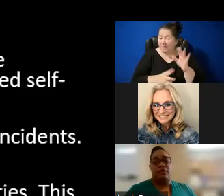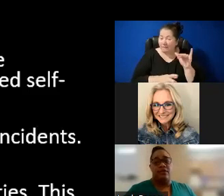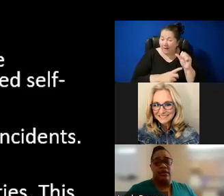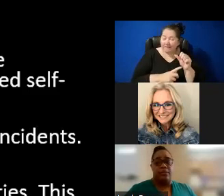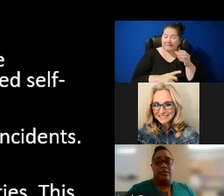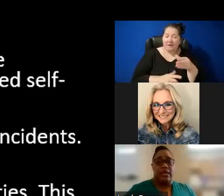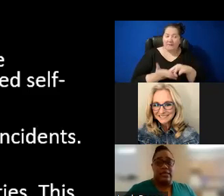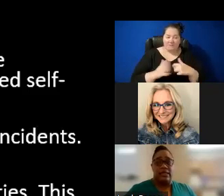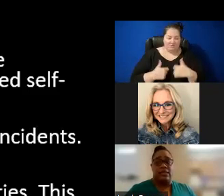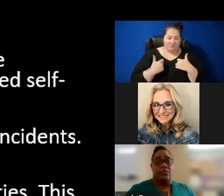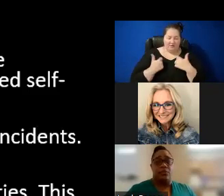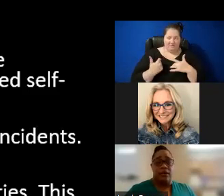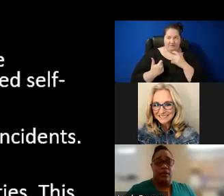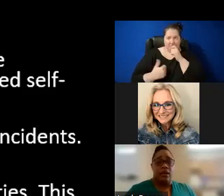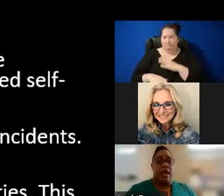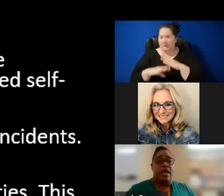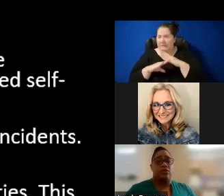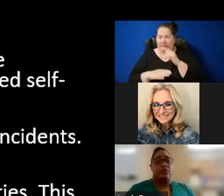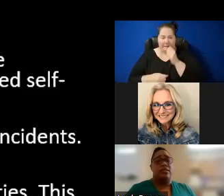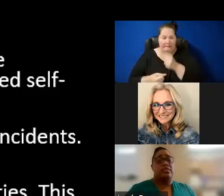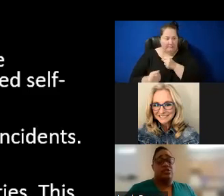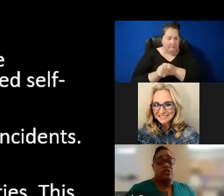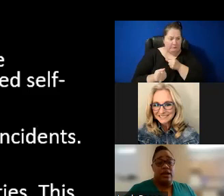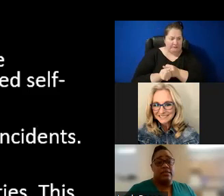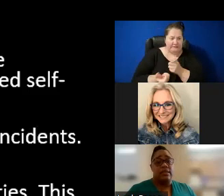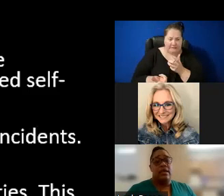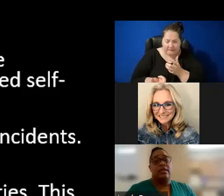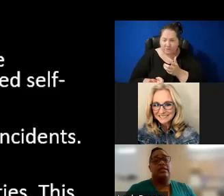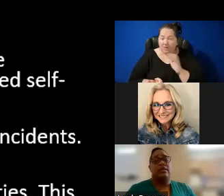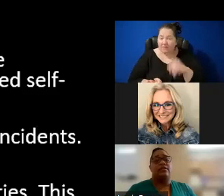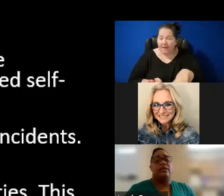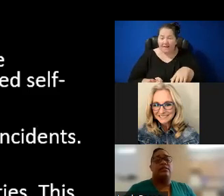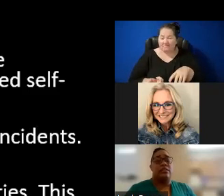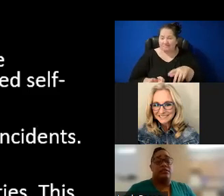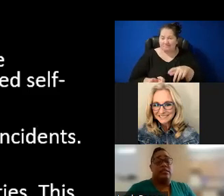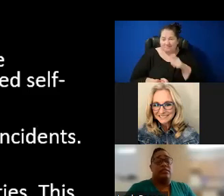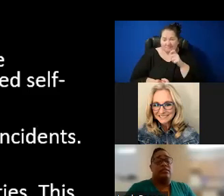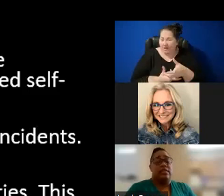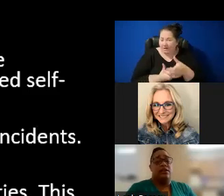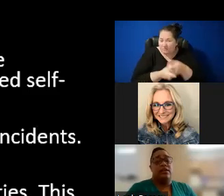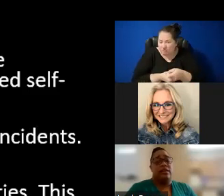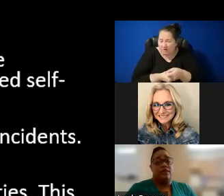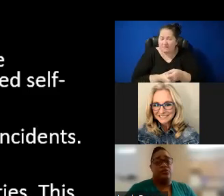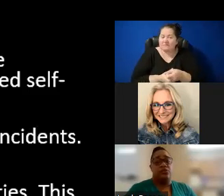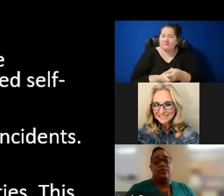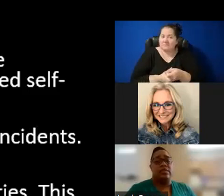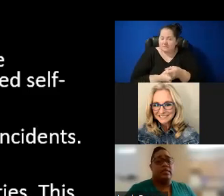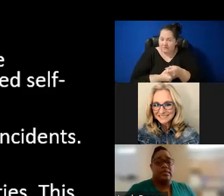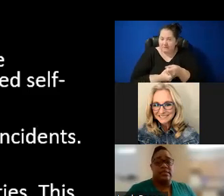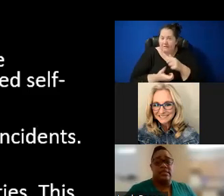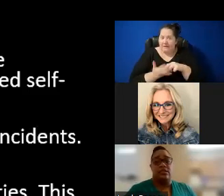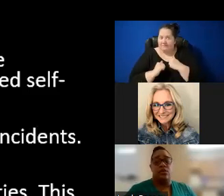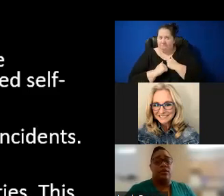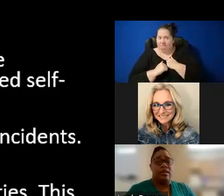leaves survivors feeling unprotected and unsupported. And so this distrust can literally deter an individual from